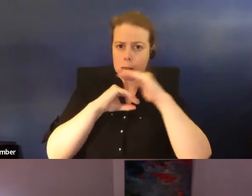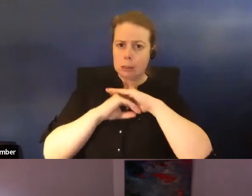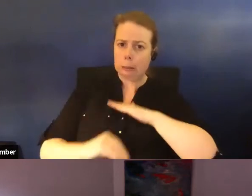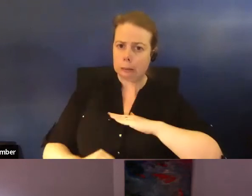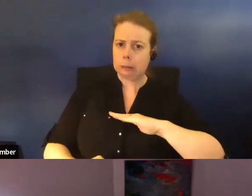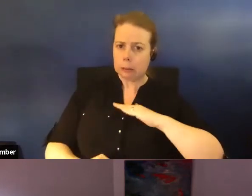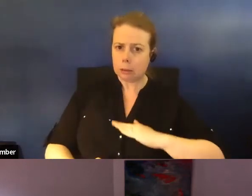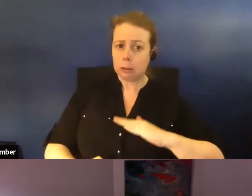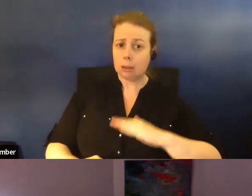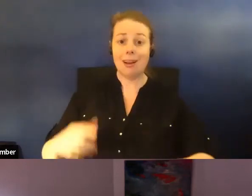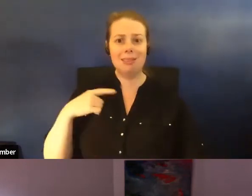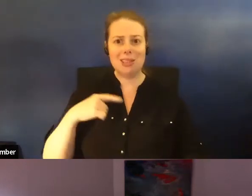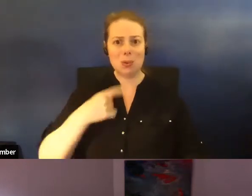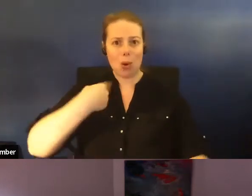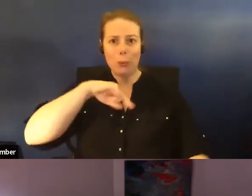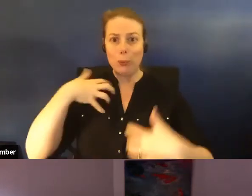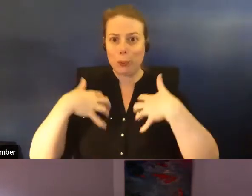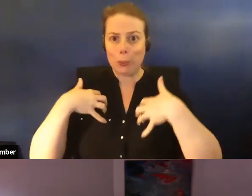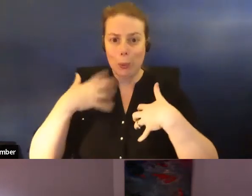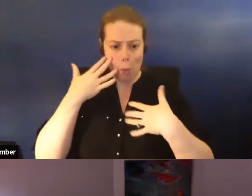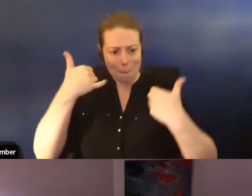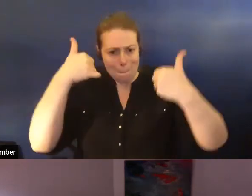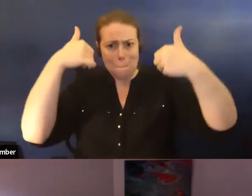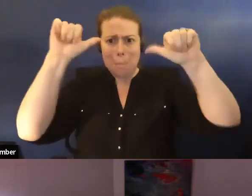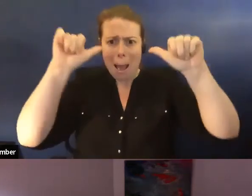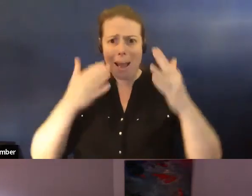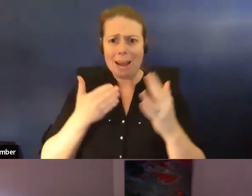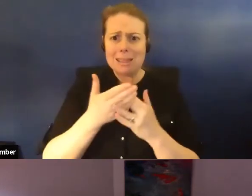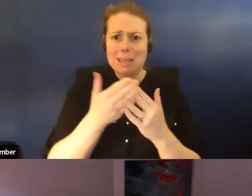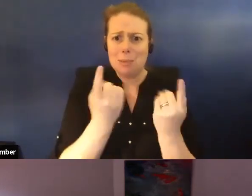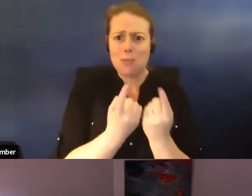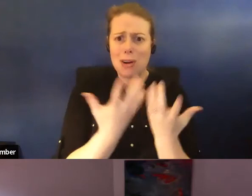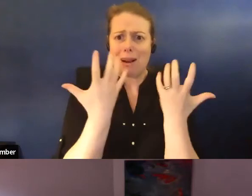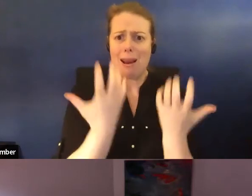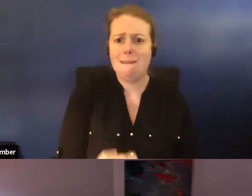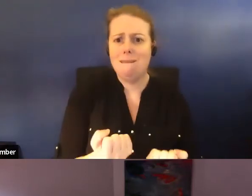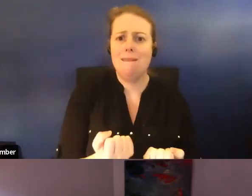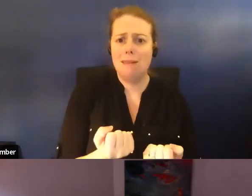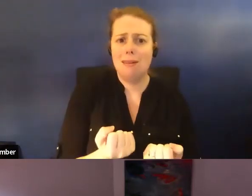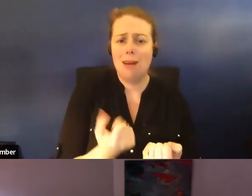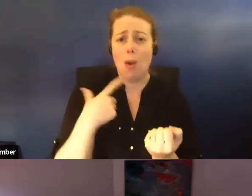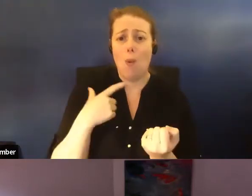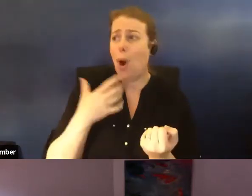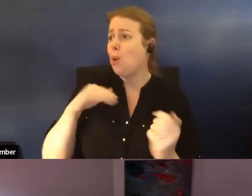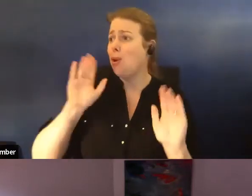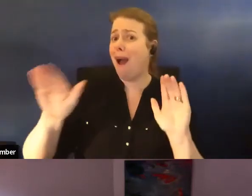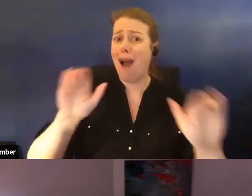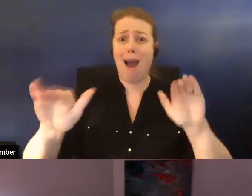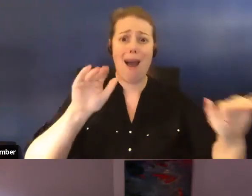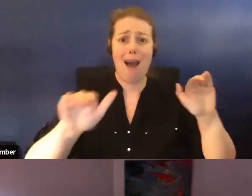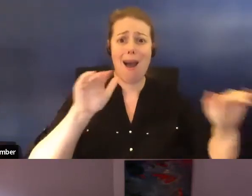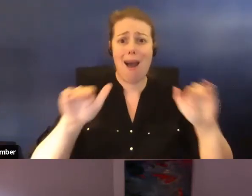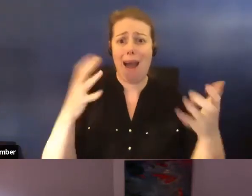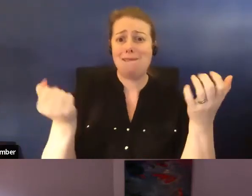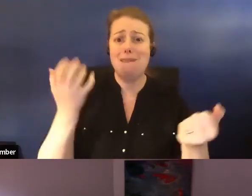get so excited when we do find a really accessible product, and why we want to shout it from the rooftops. And so I guess what I wanted